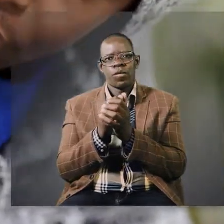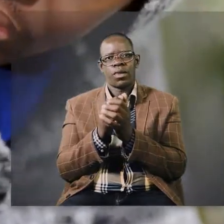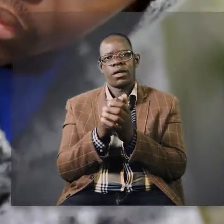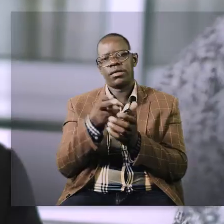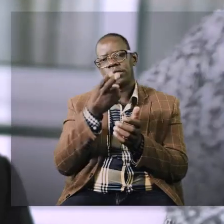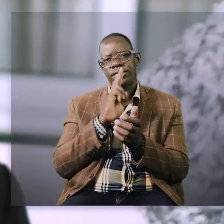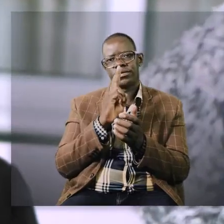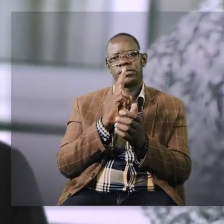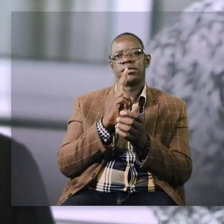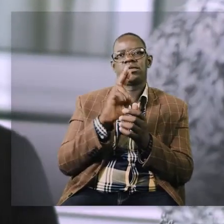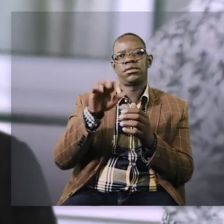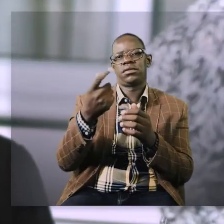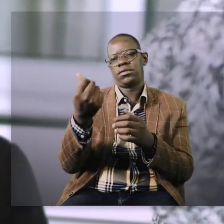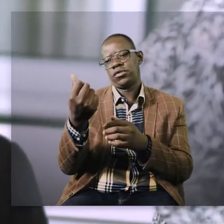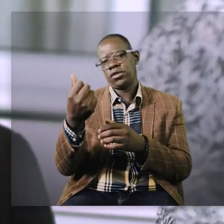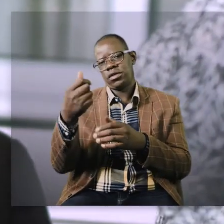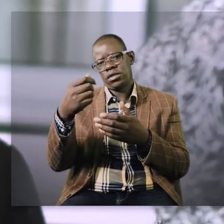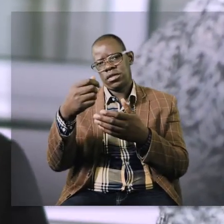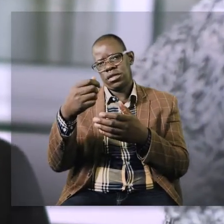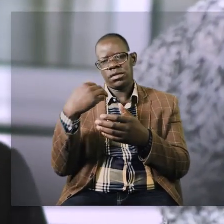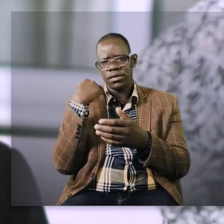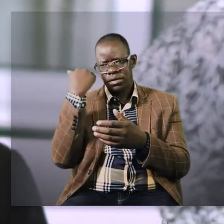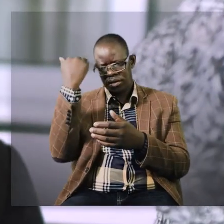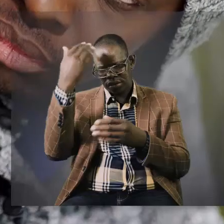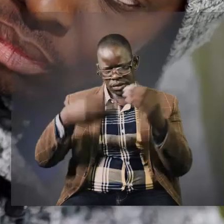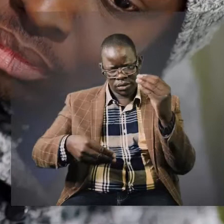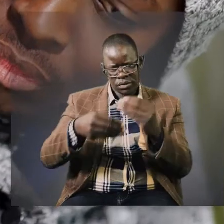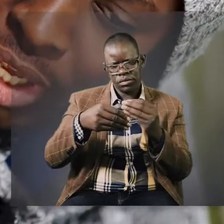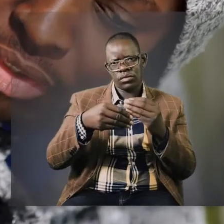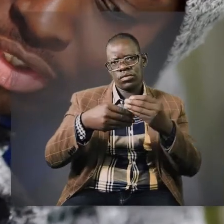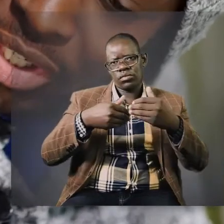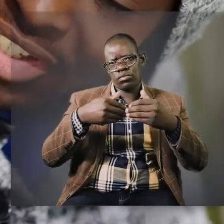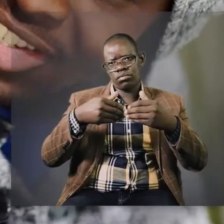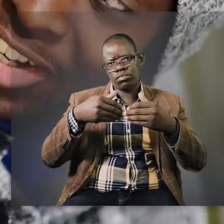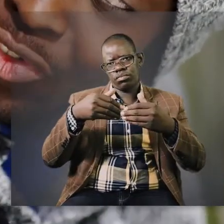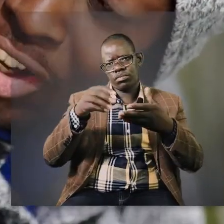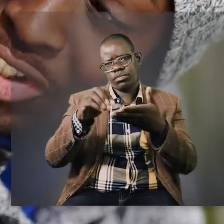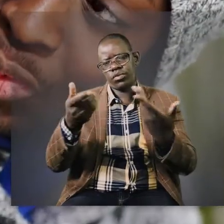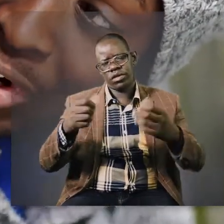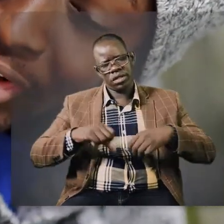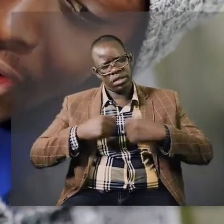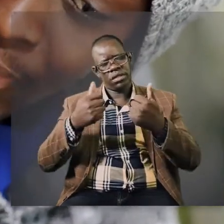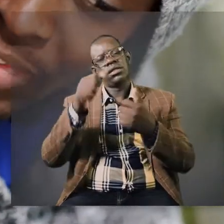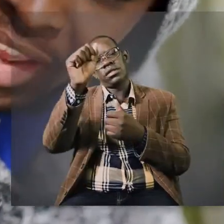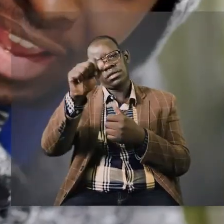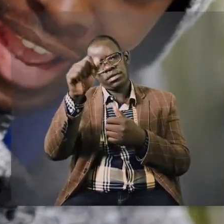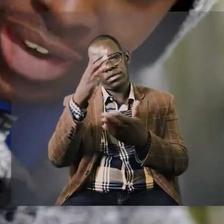Tell me, regardless of financial income, doesn't stress add to poor health? Yeah, stress is a state of constant